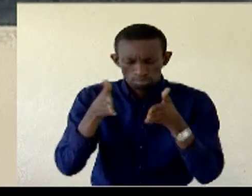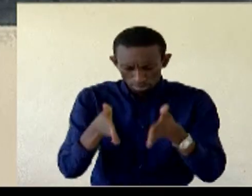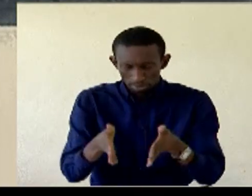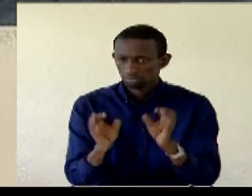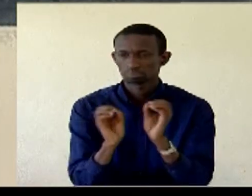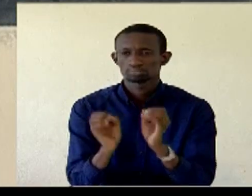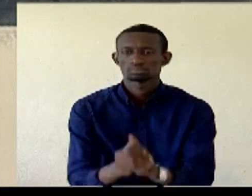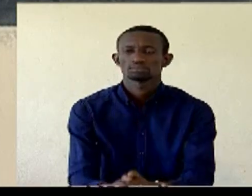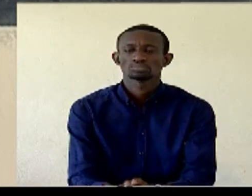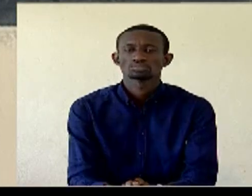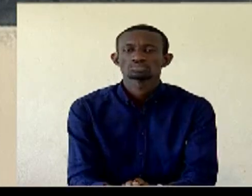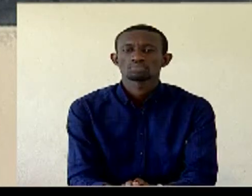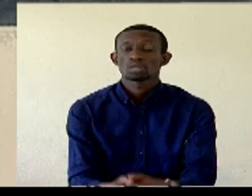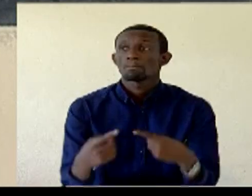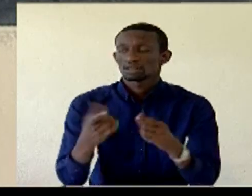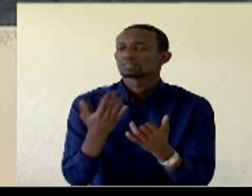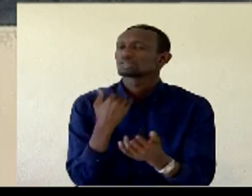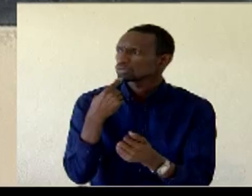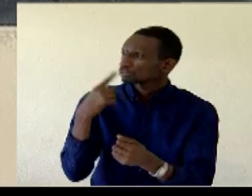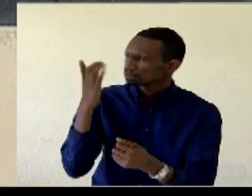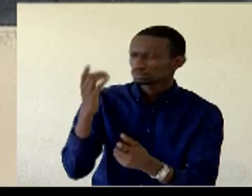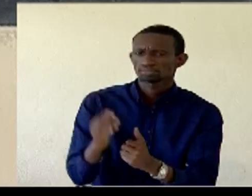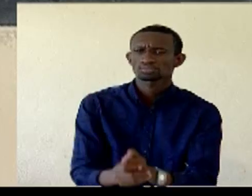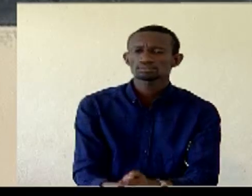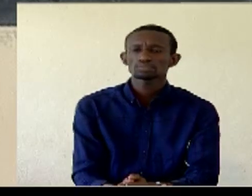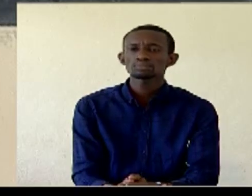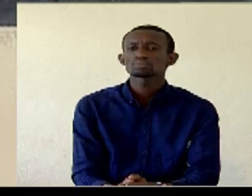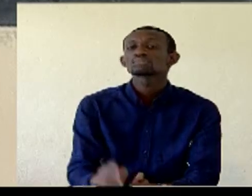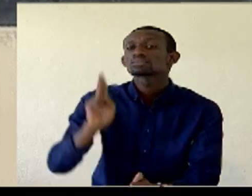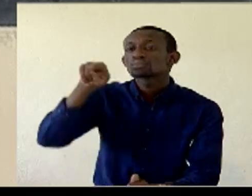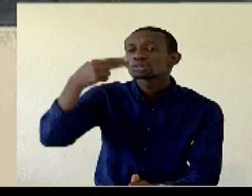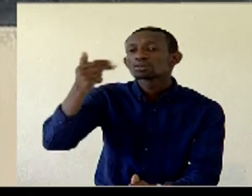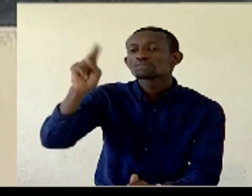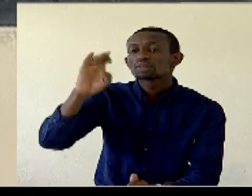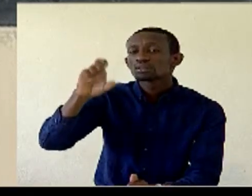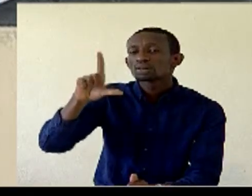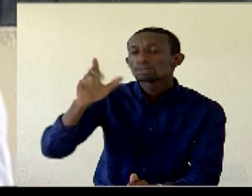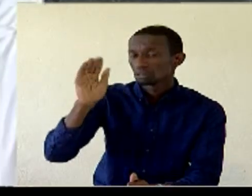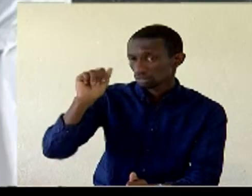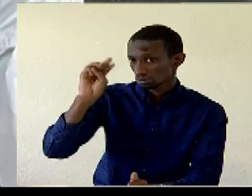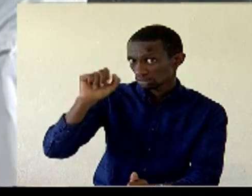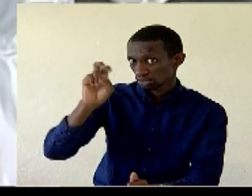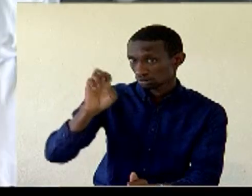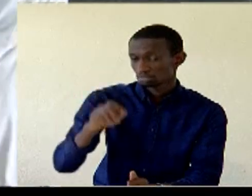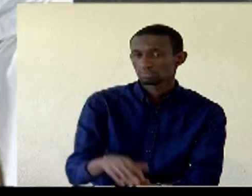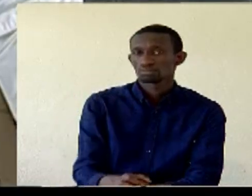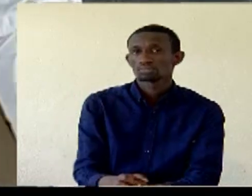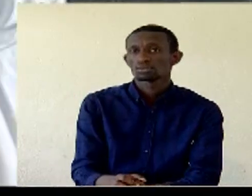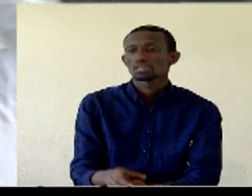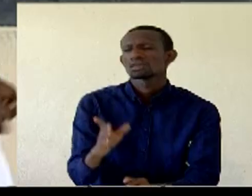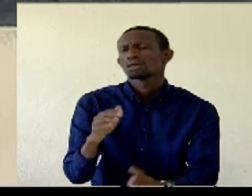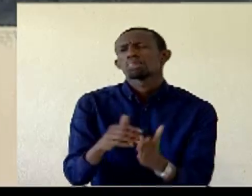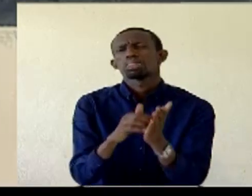what I just want to mention here is that this phenylamine is even a weaker base compared to